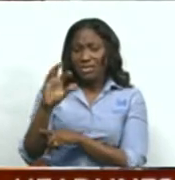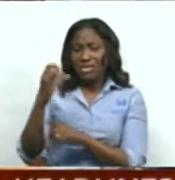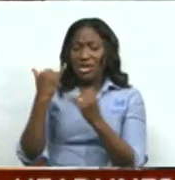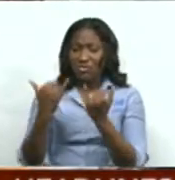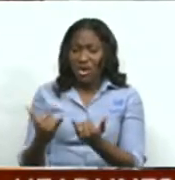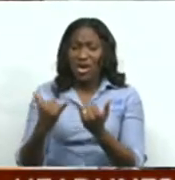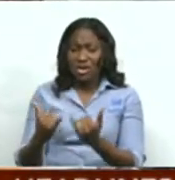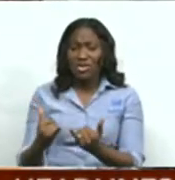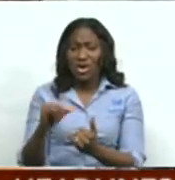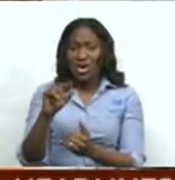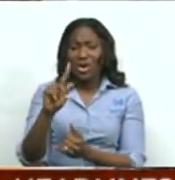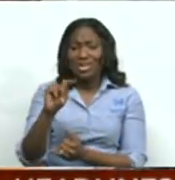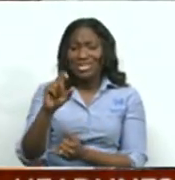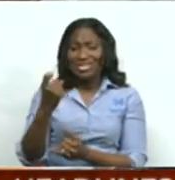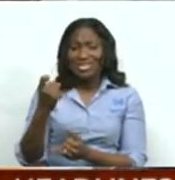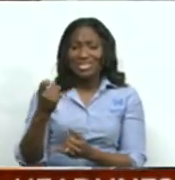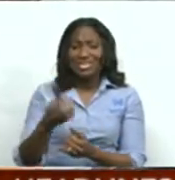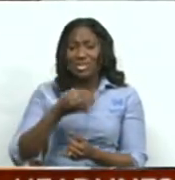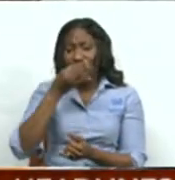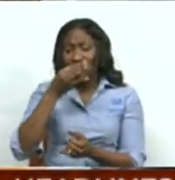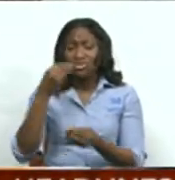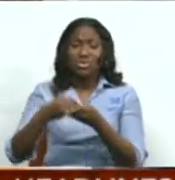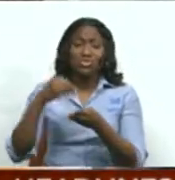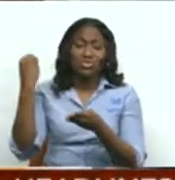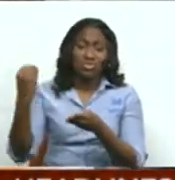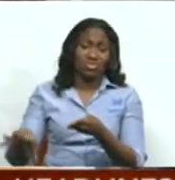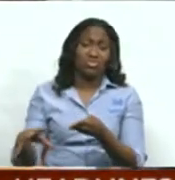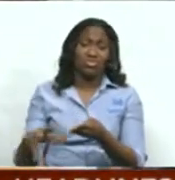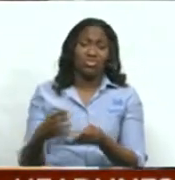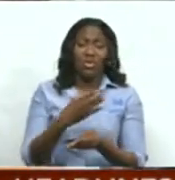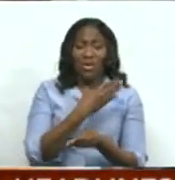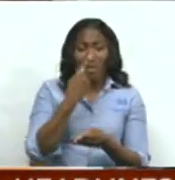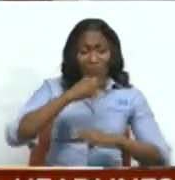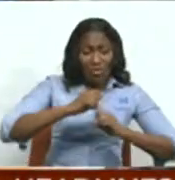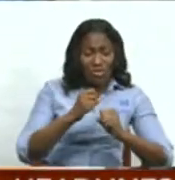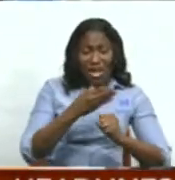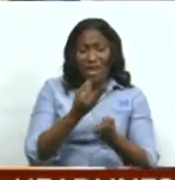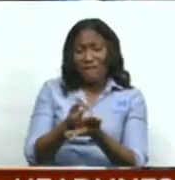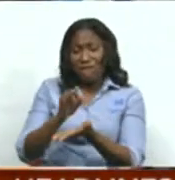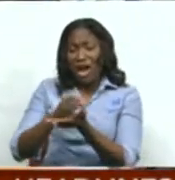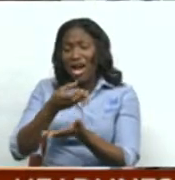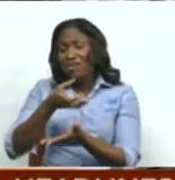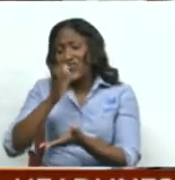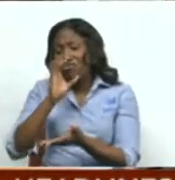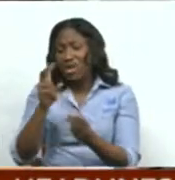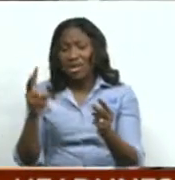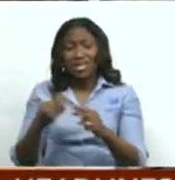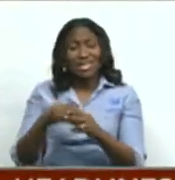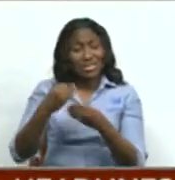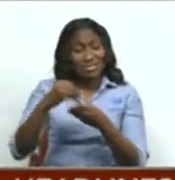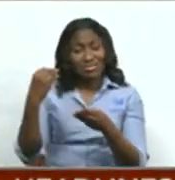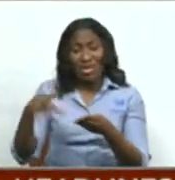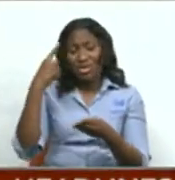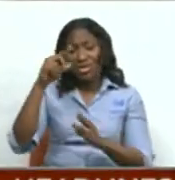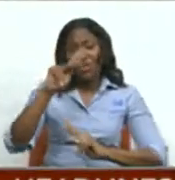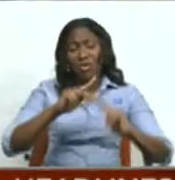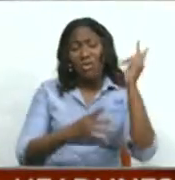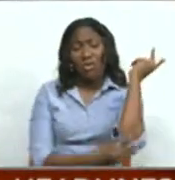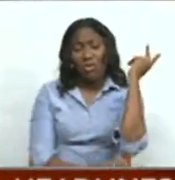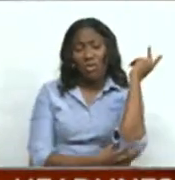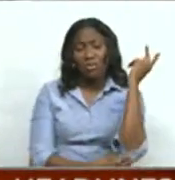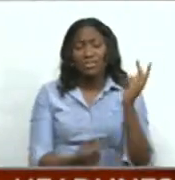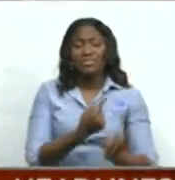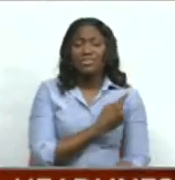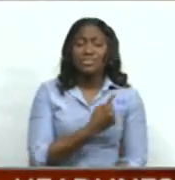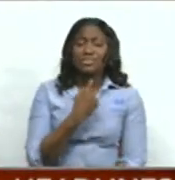too high. It's $52 for three pieces of chicken and a portion of fry with a drink. That is very hard for the poor people. Yes,